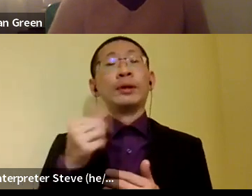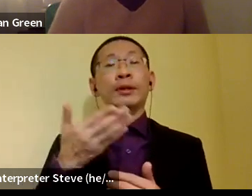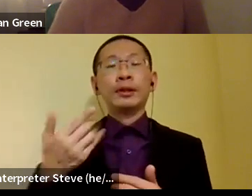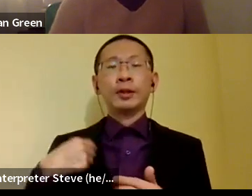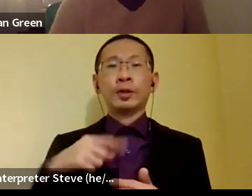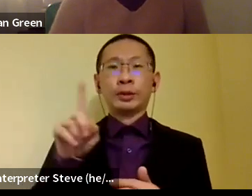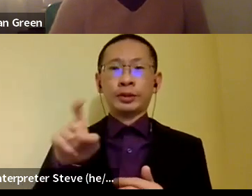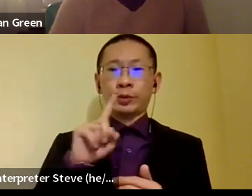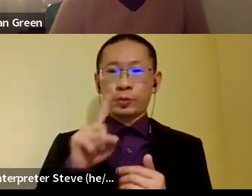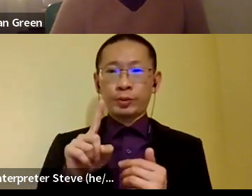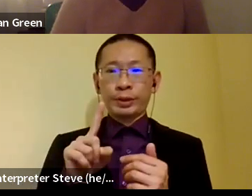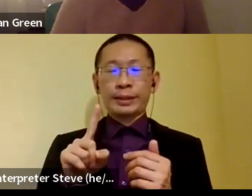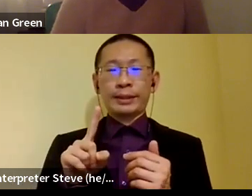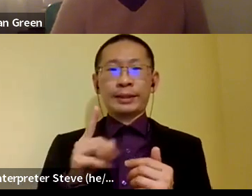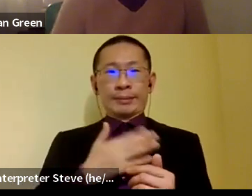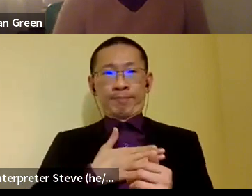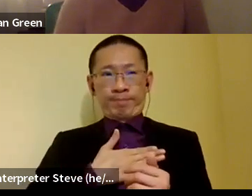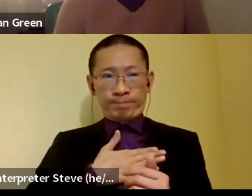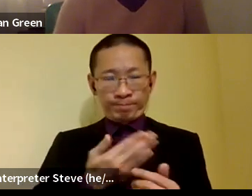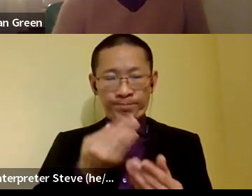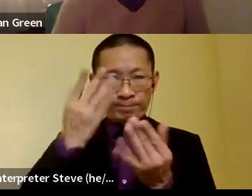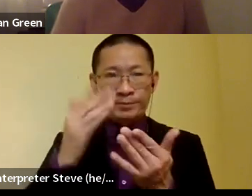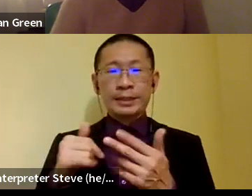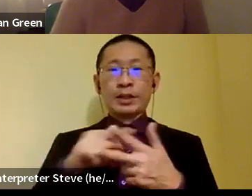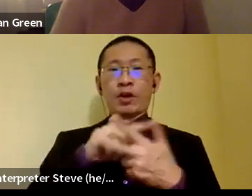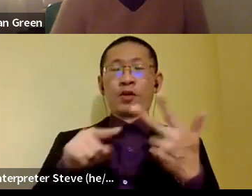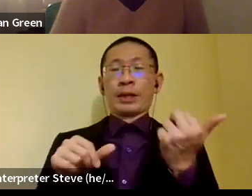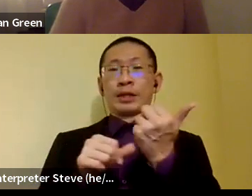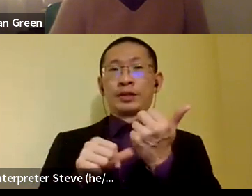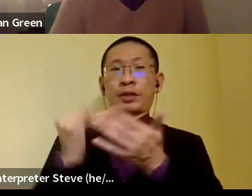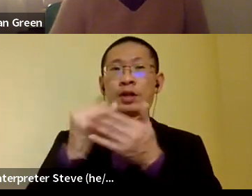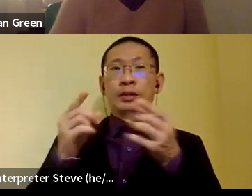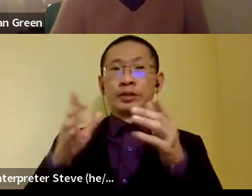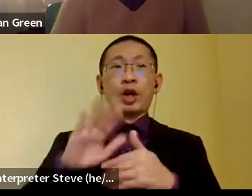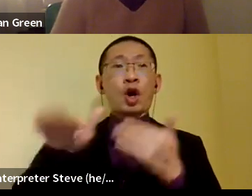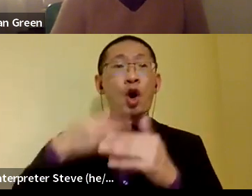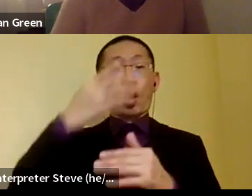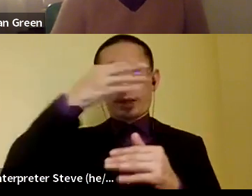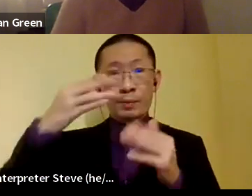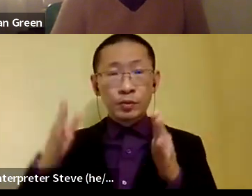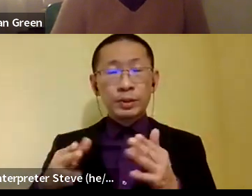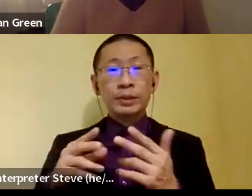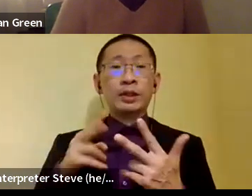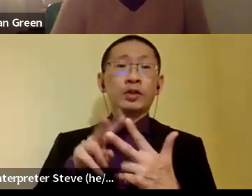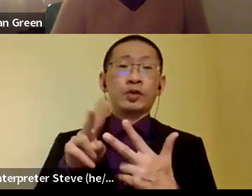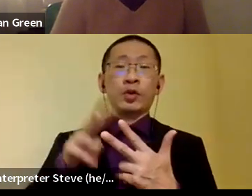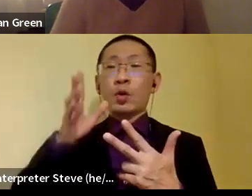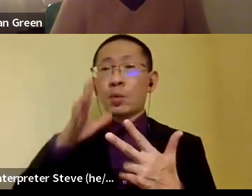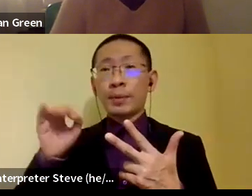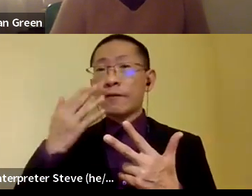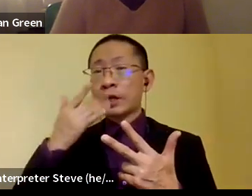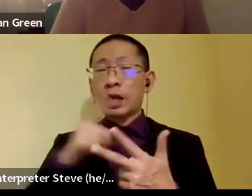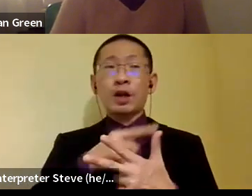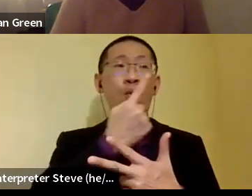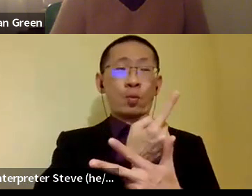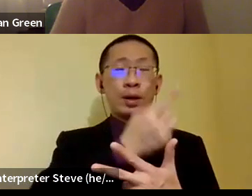really name here is that it's three associate artistic directors, all immigrants, two women of color, one man of color, supporting